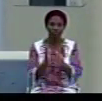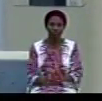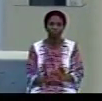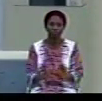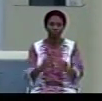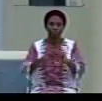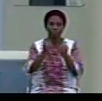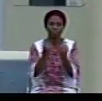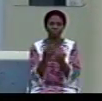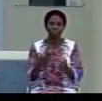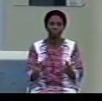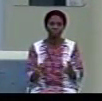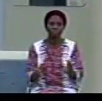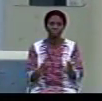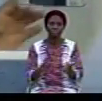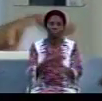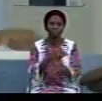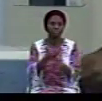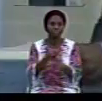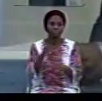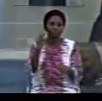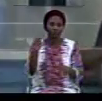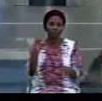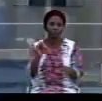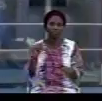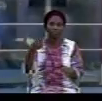Bishop Ayokunle, is here.